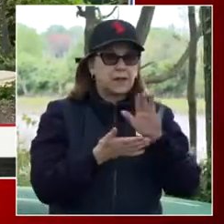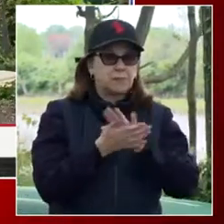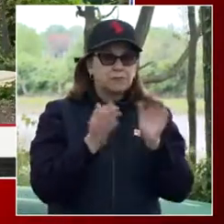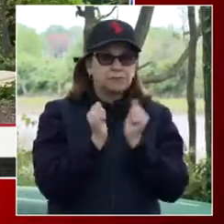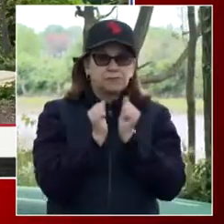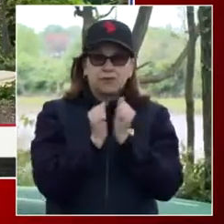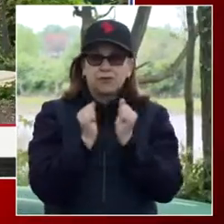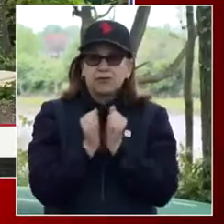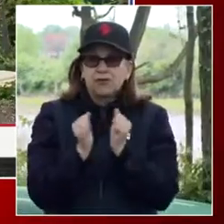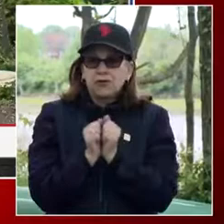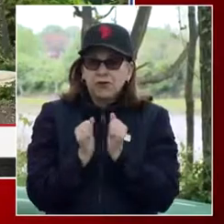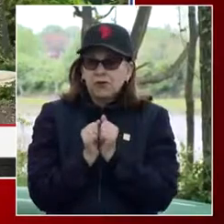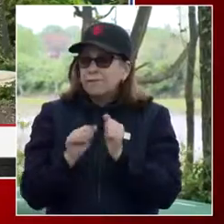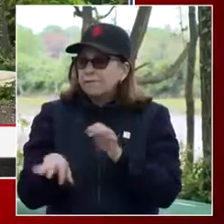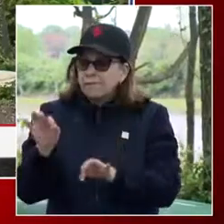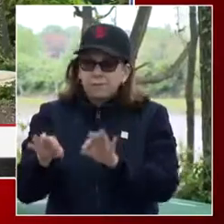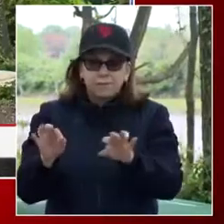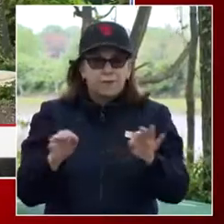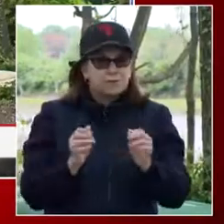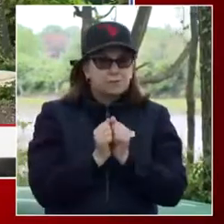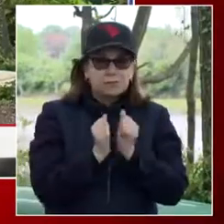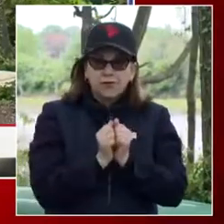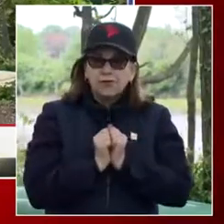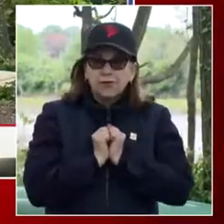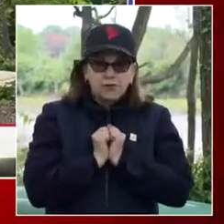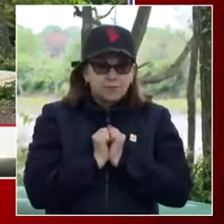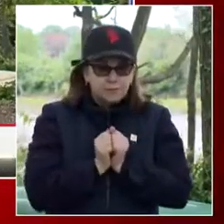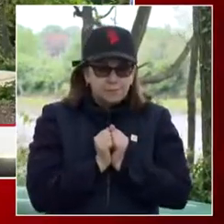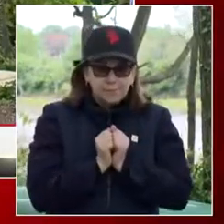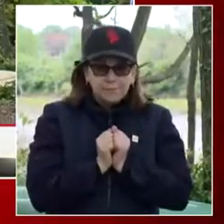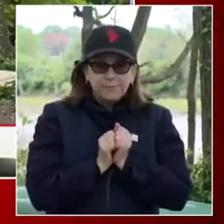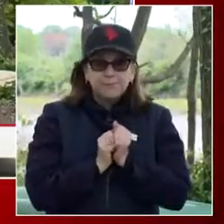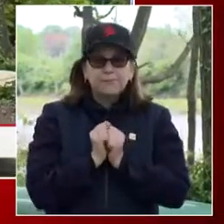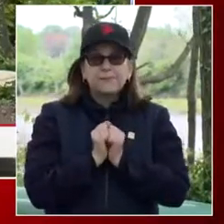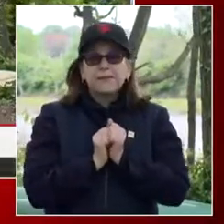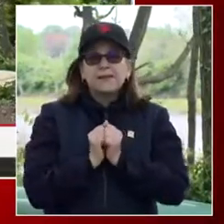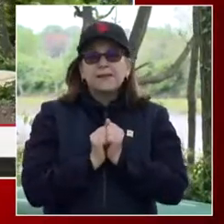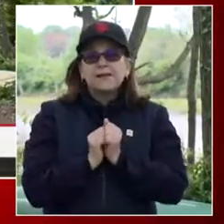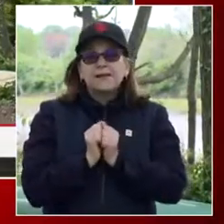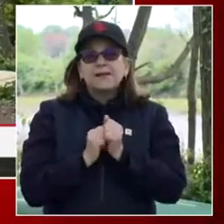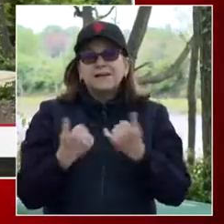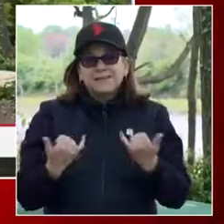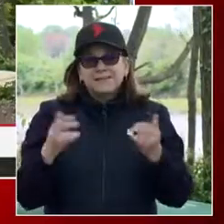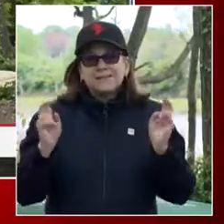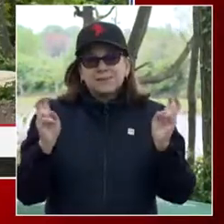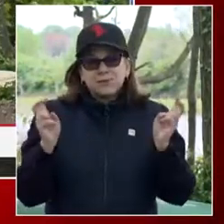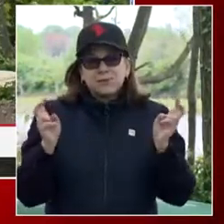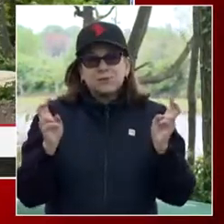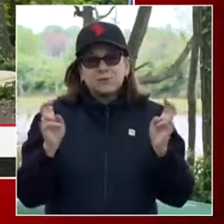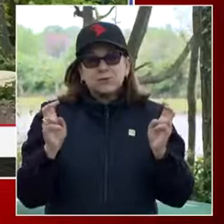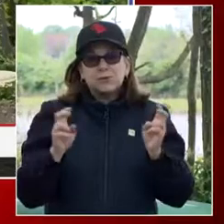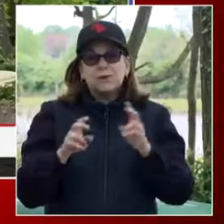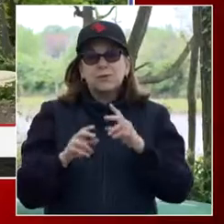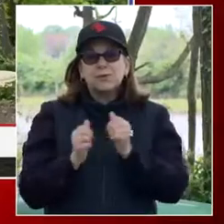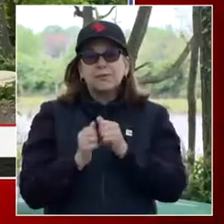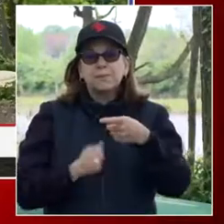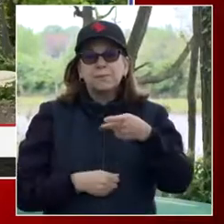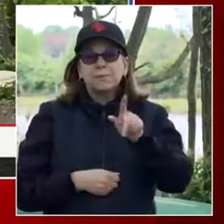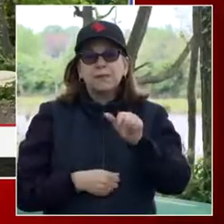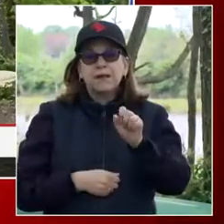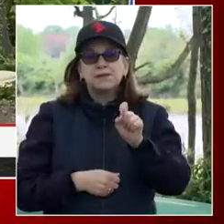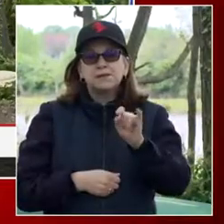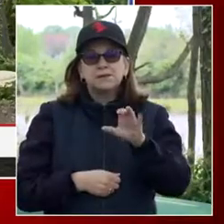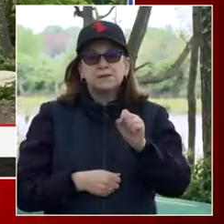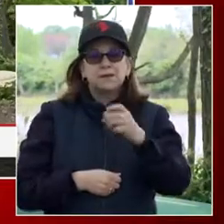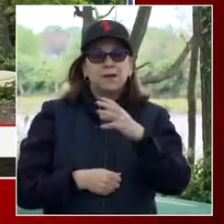that's still in our waterways. That, as we know, has become an issue to the Chesapeake, to the ocean. But that's it.